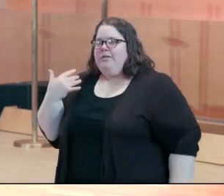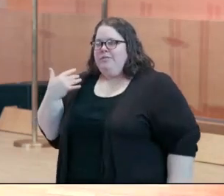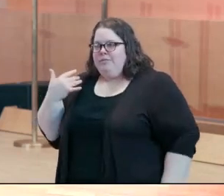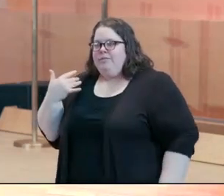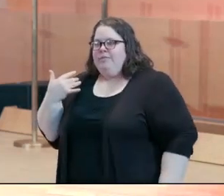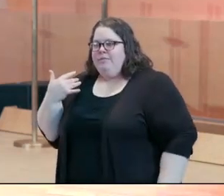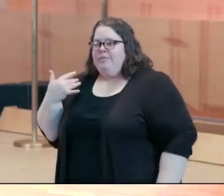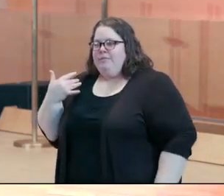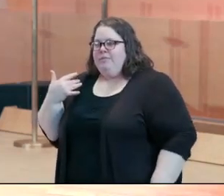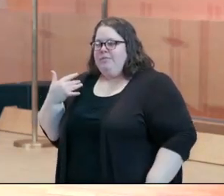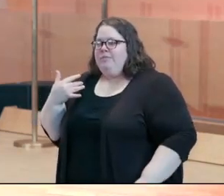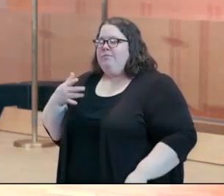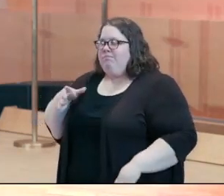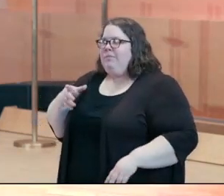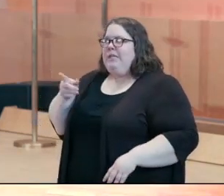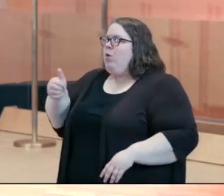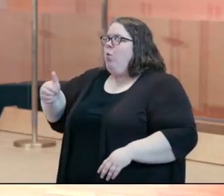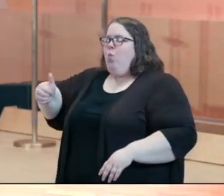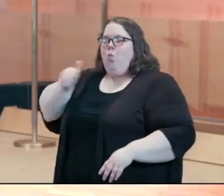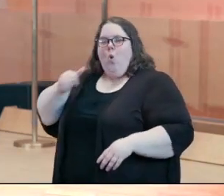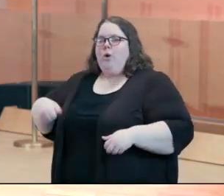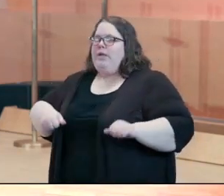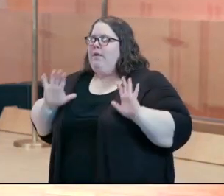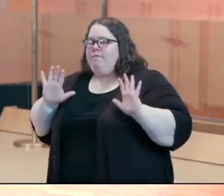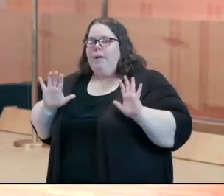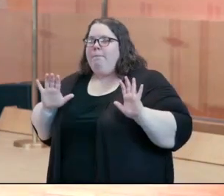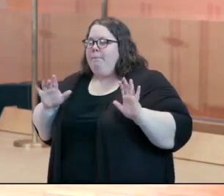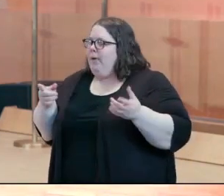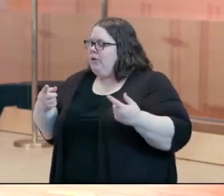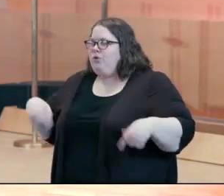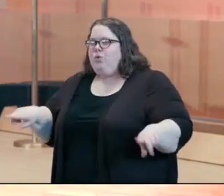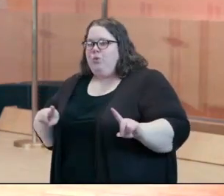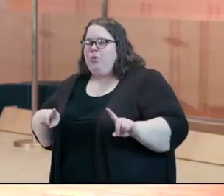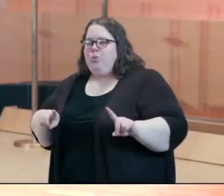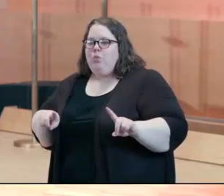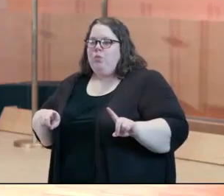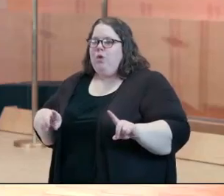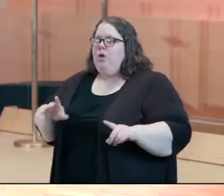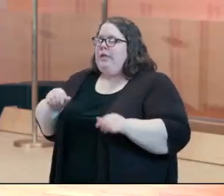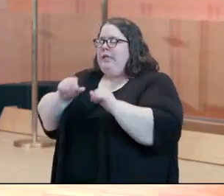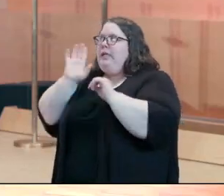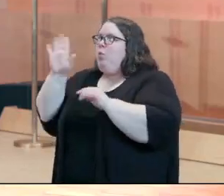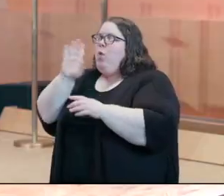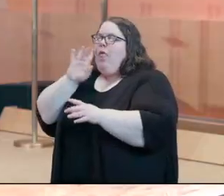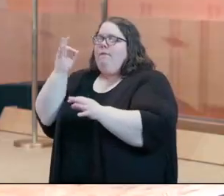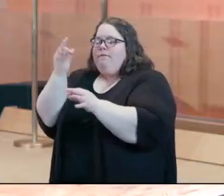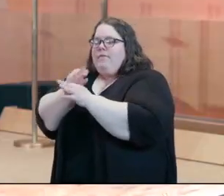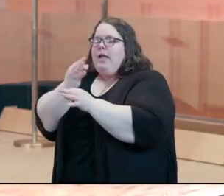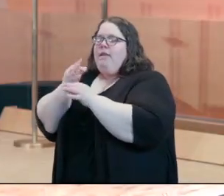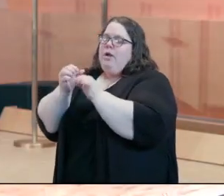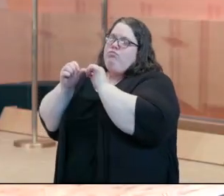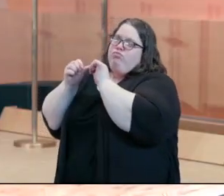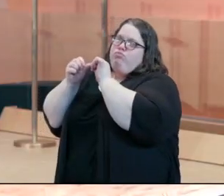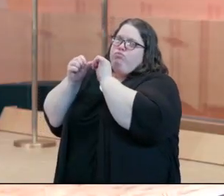that he will never abandon you, that he will always be faithful to you. That's his end of this covenant that we are in.